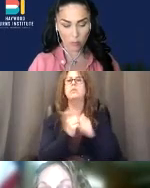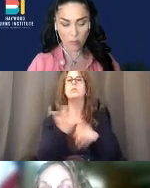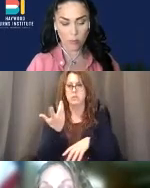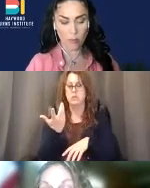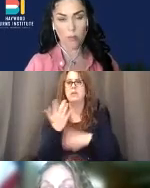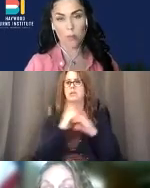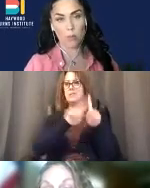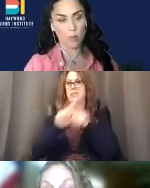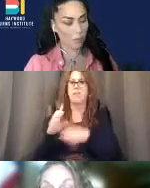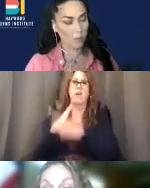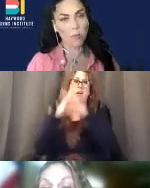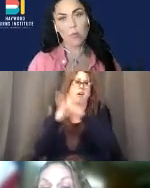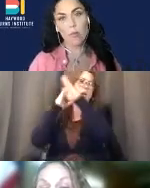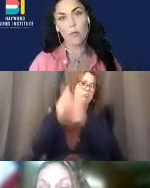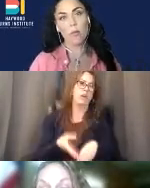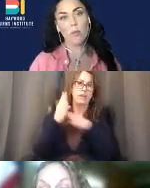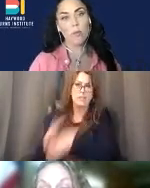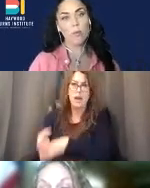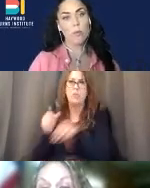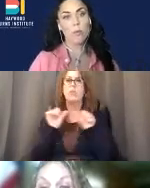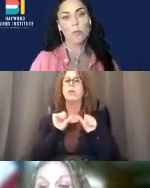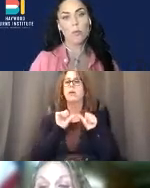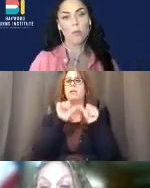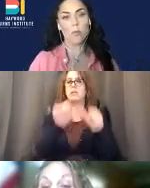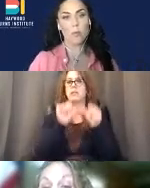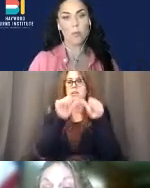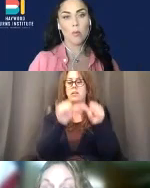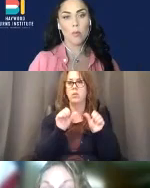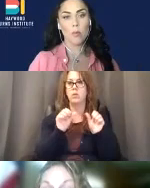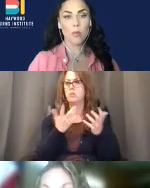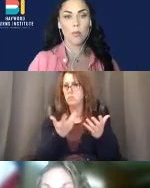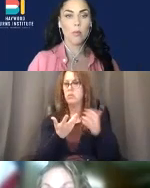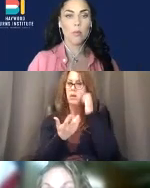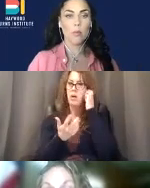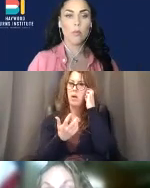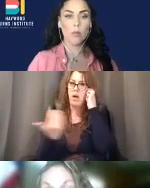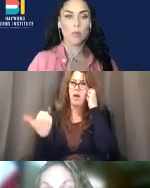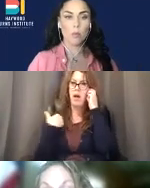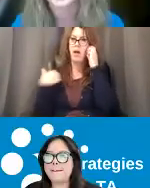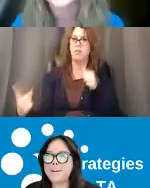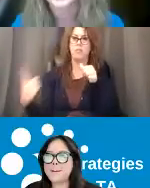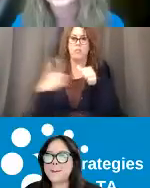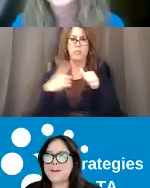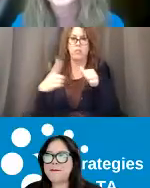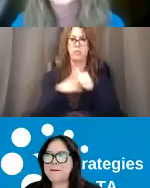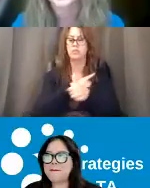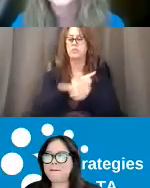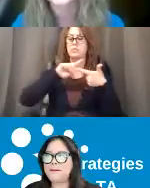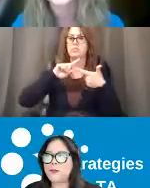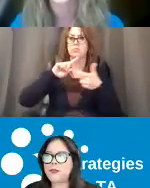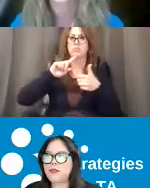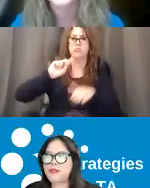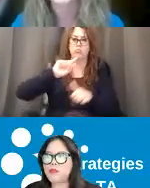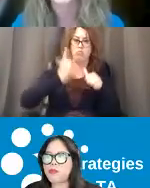a comprehensive continuum of prevention services that includes primary, secondary, and tertiary strategies and